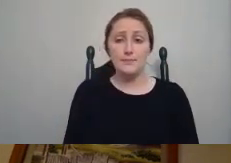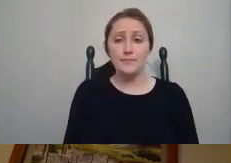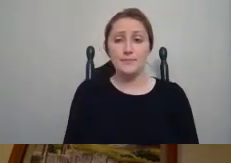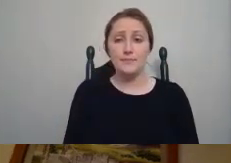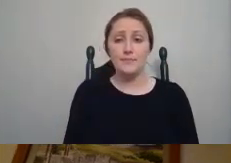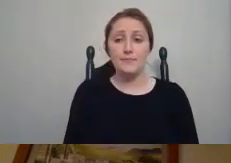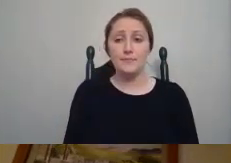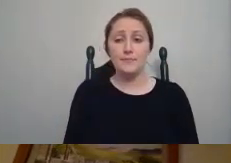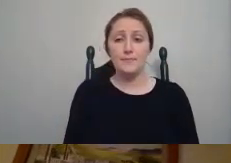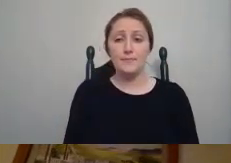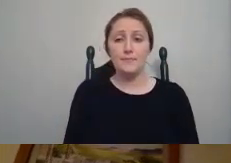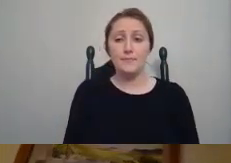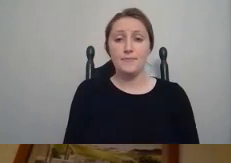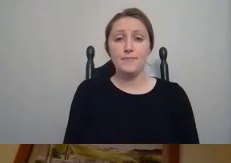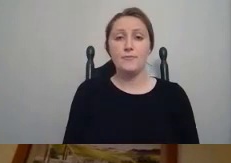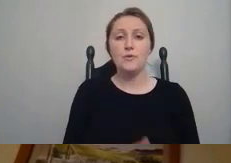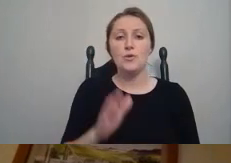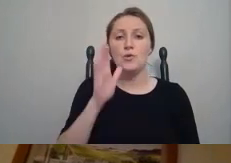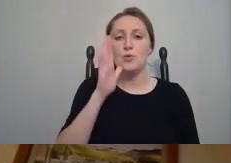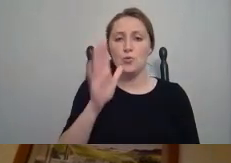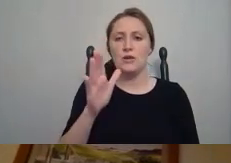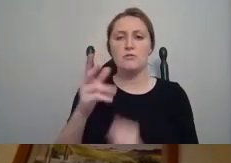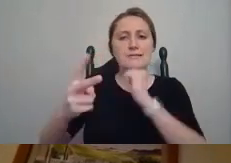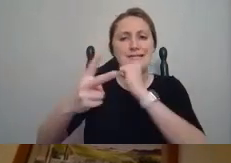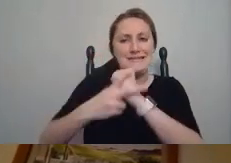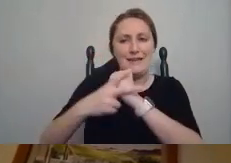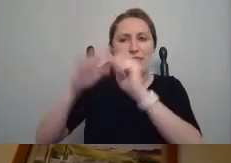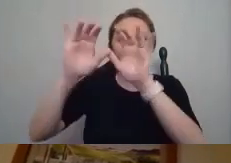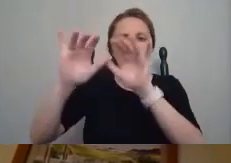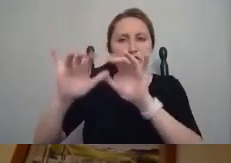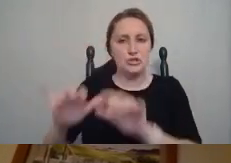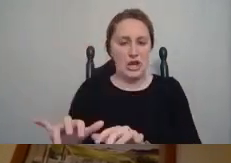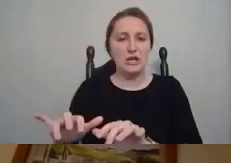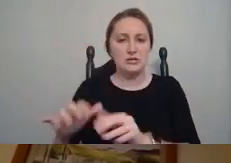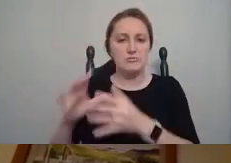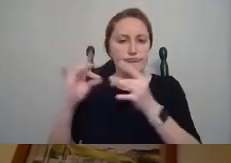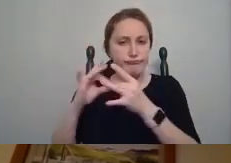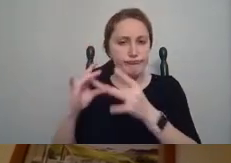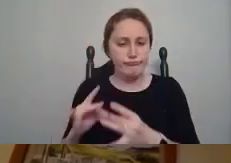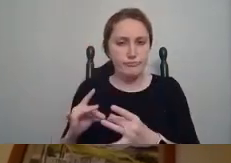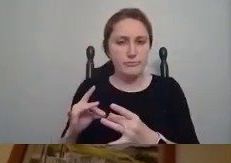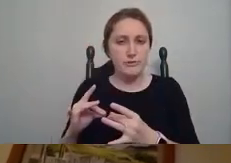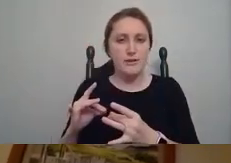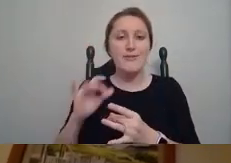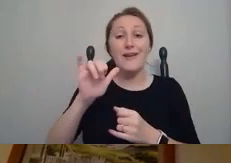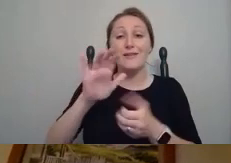So we'll take this, we'll make sure these chat questions are saved and just added to that doc that's coming up.